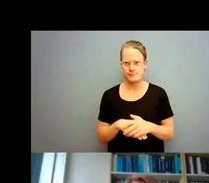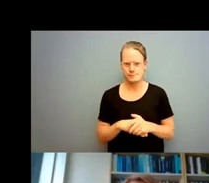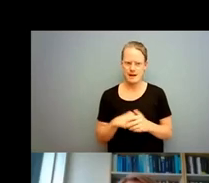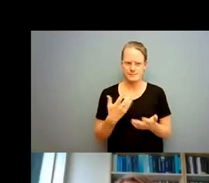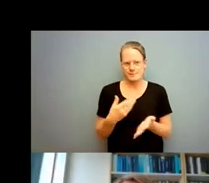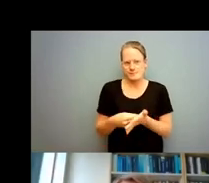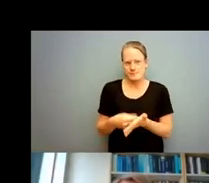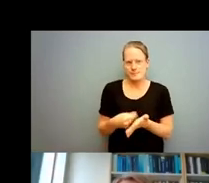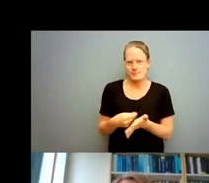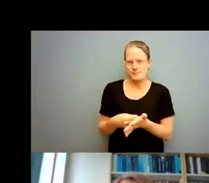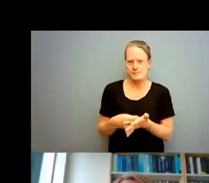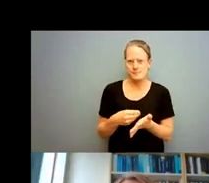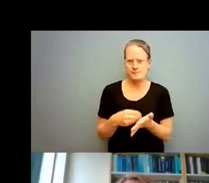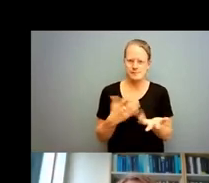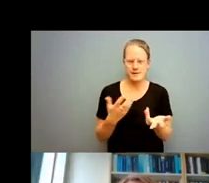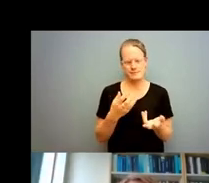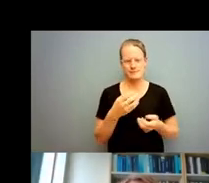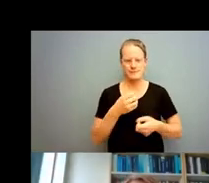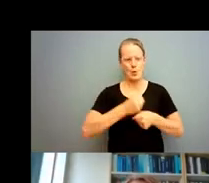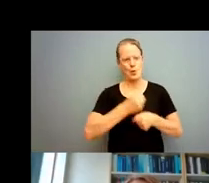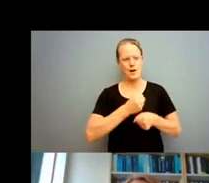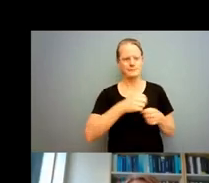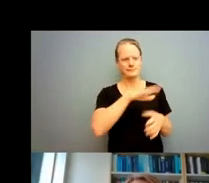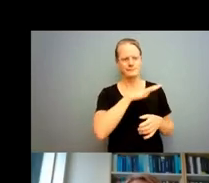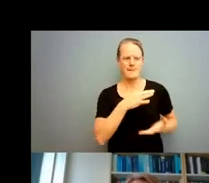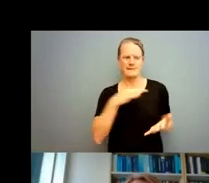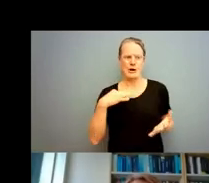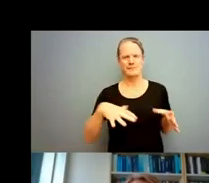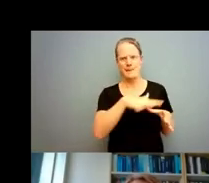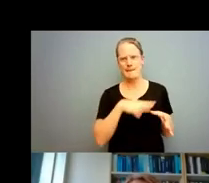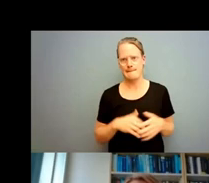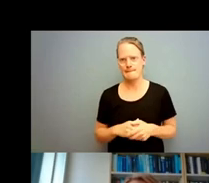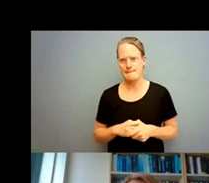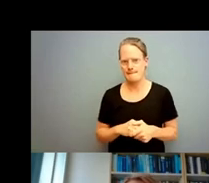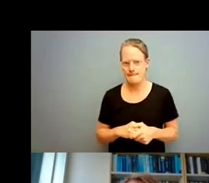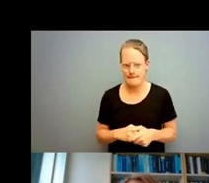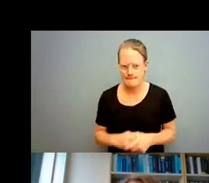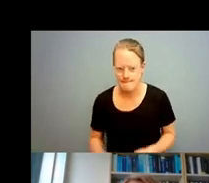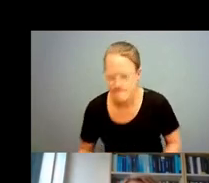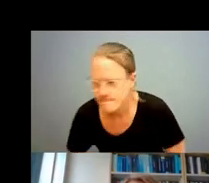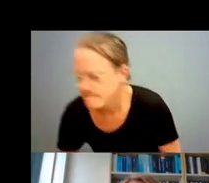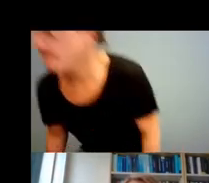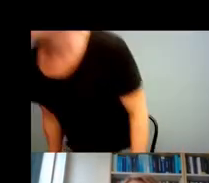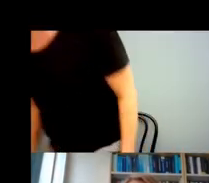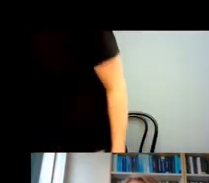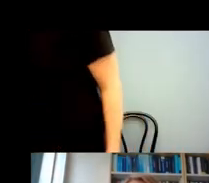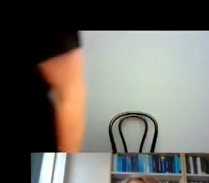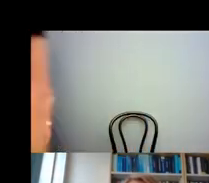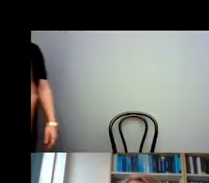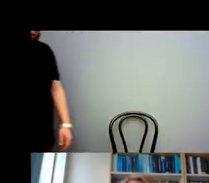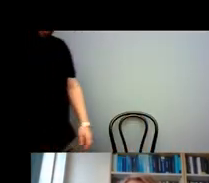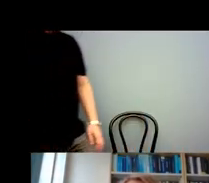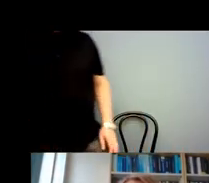monitoring the implementation of the declaration is of course very important, since we have a lot of monitoring